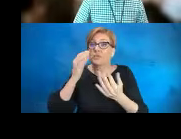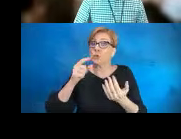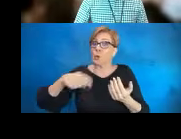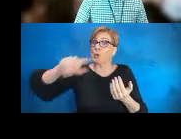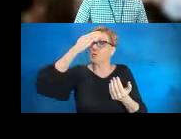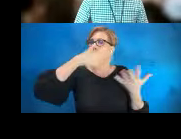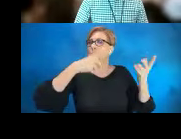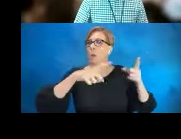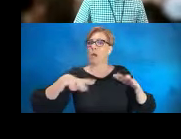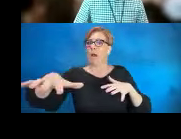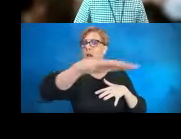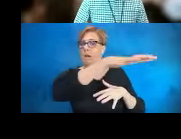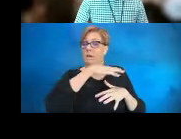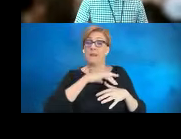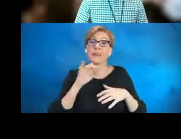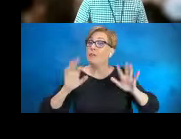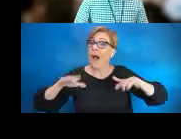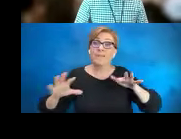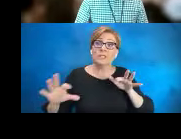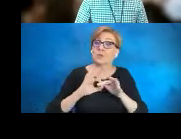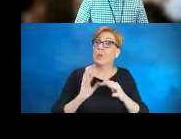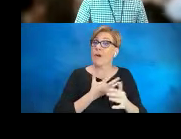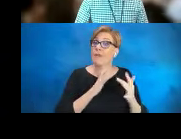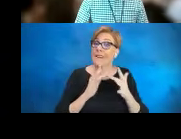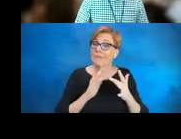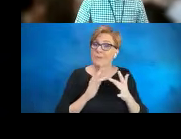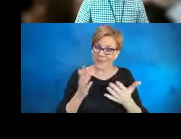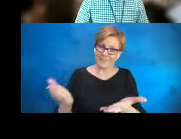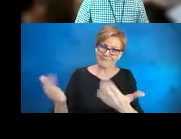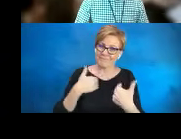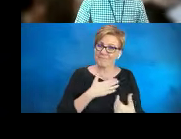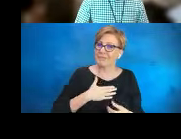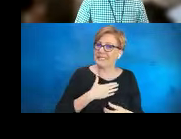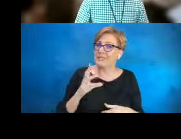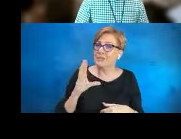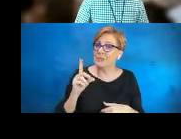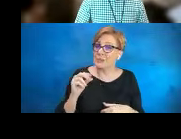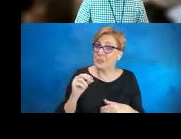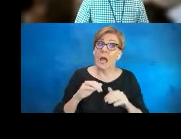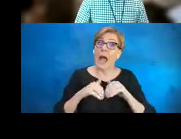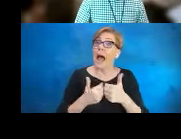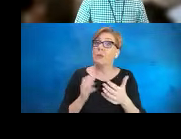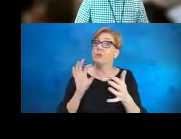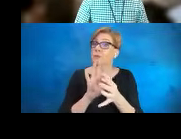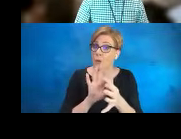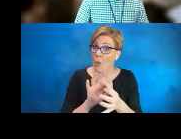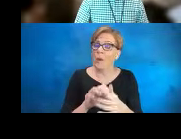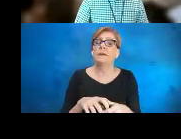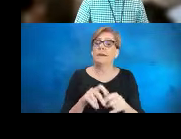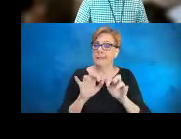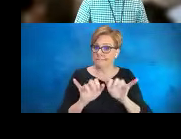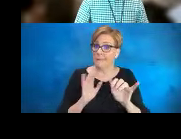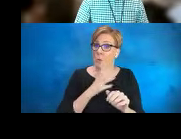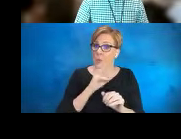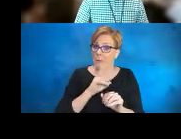If you're not already a member of our network, we encourage you to join by going to our website and signing up